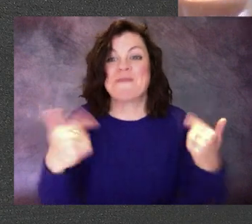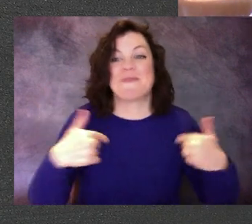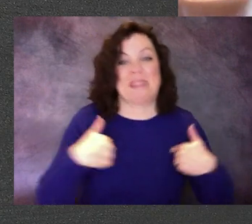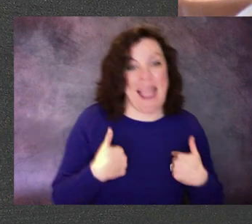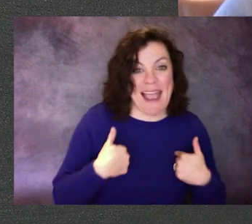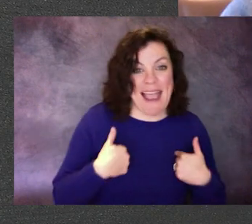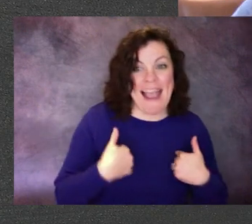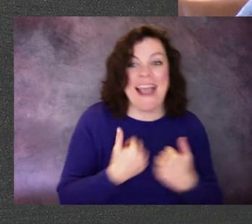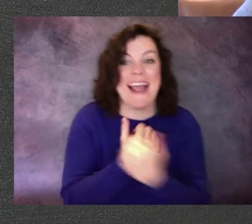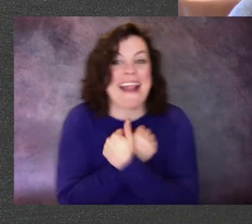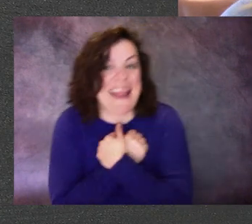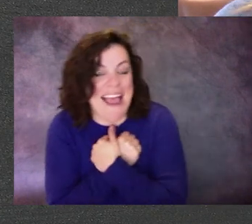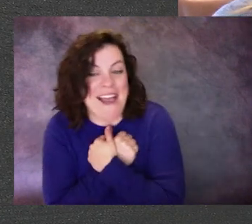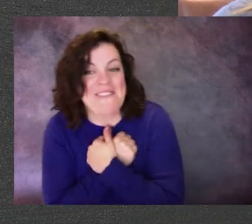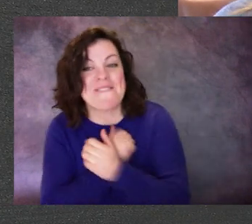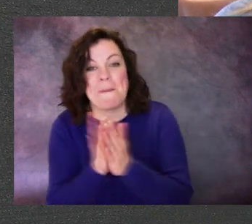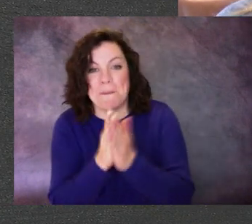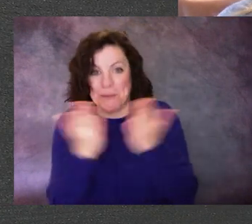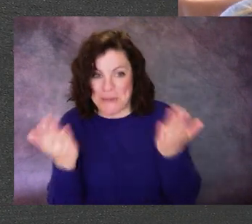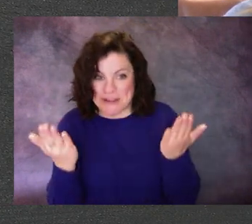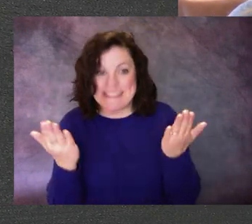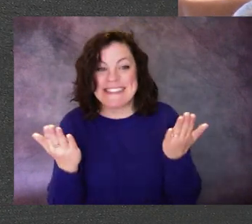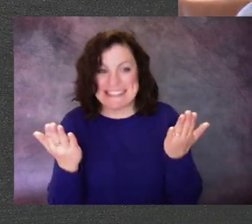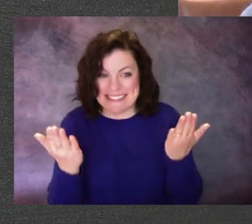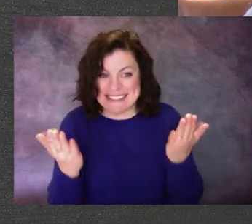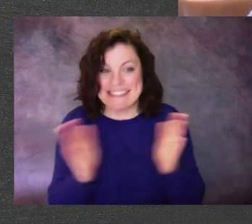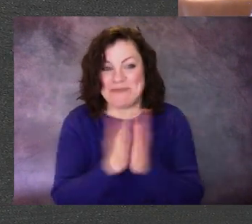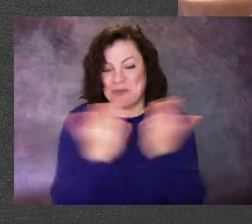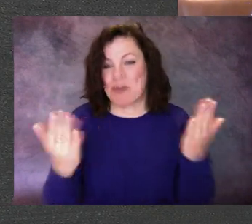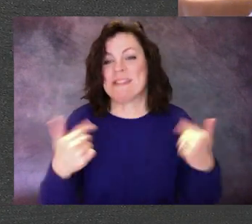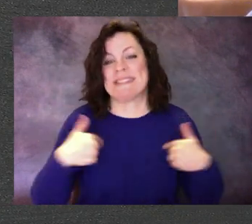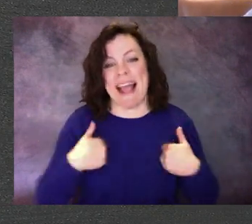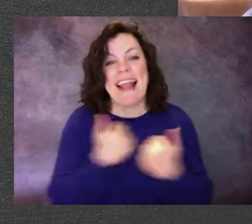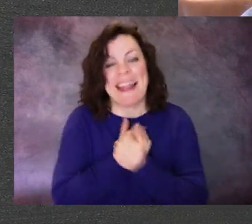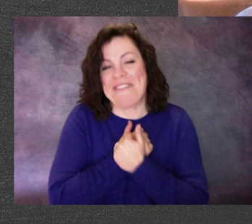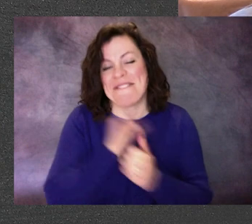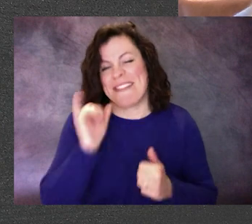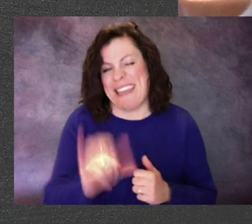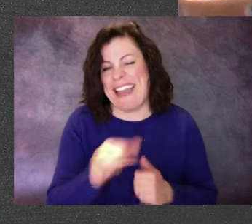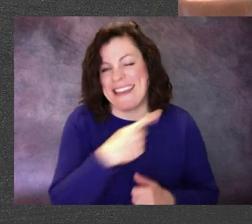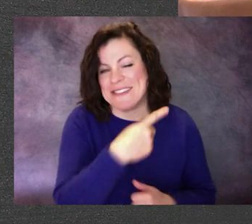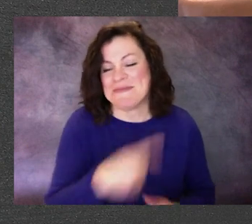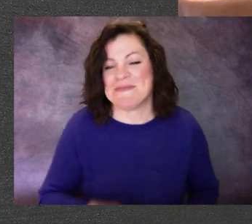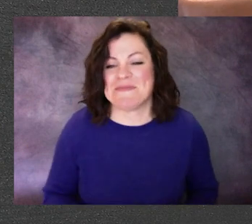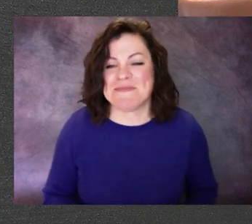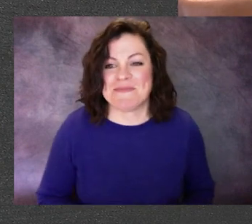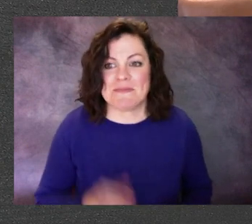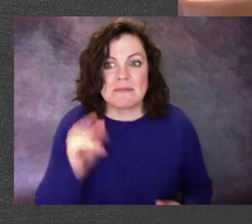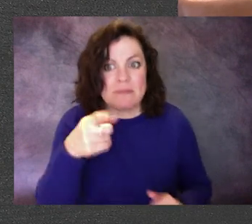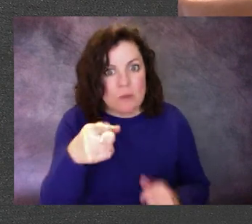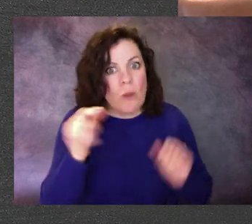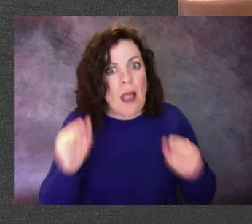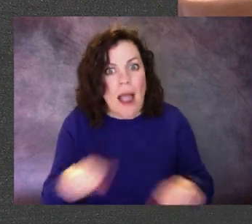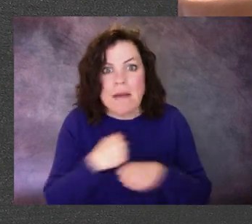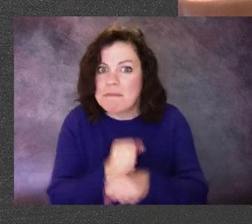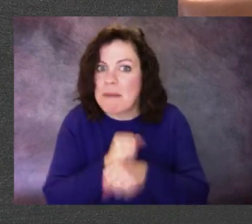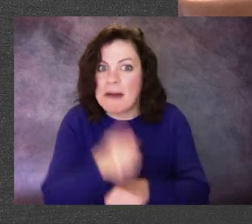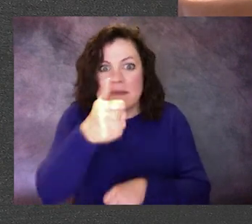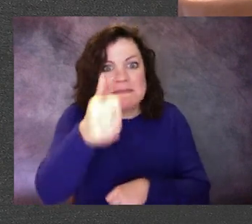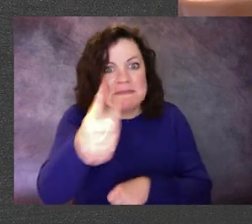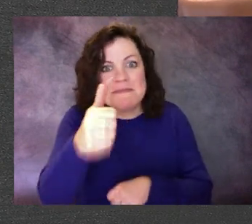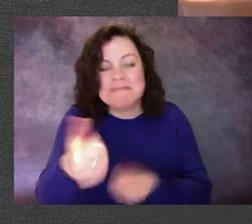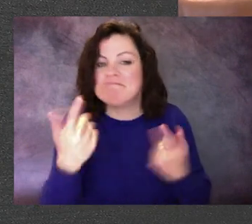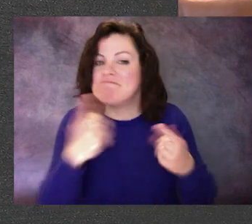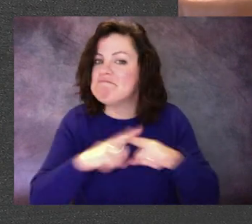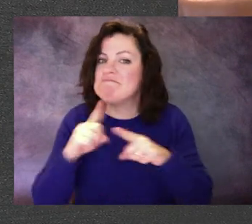put "I love," books I love. This box is only getting my very favorites in it. And what's fun about it, you're making your own book box